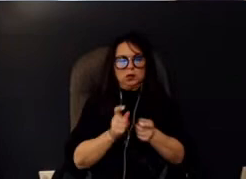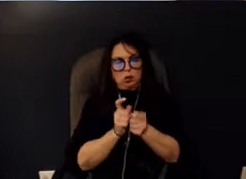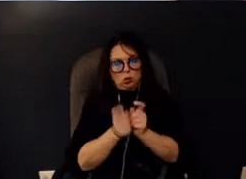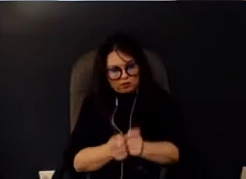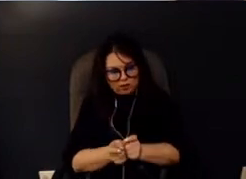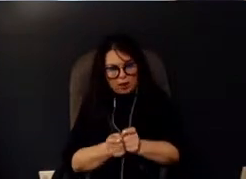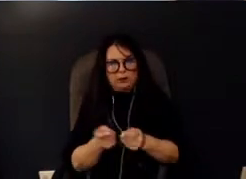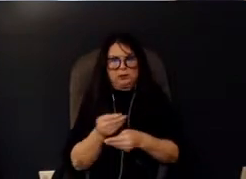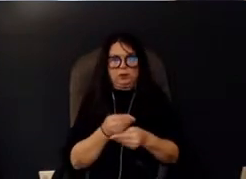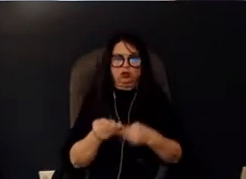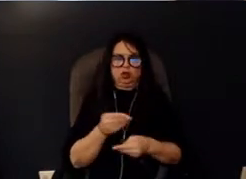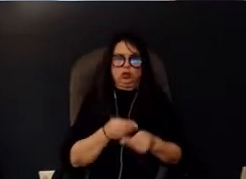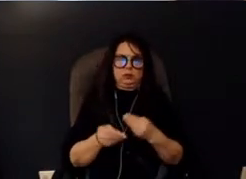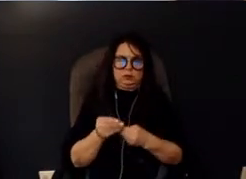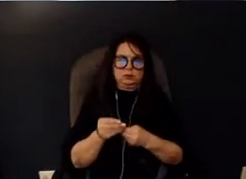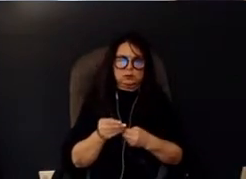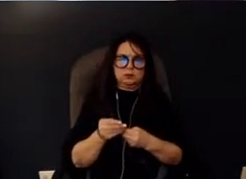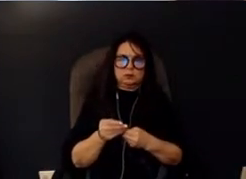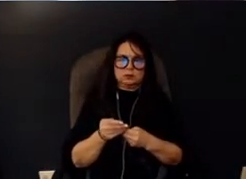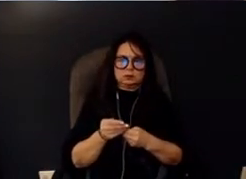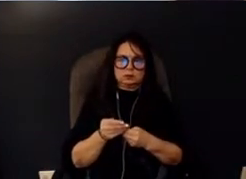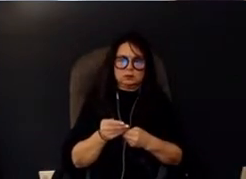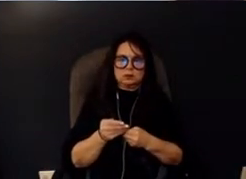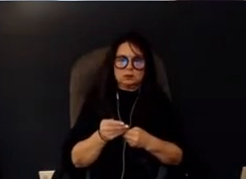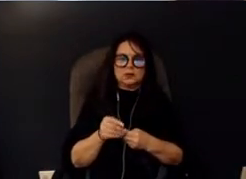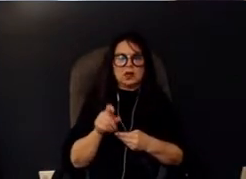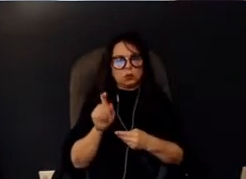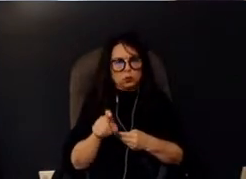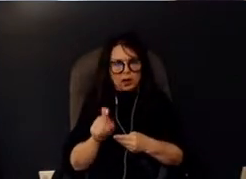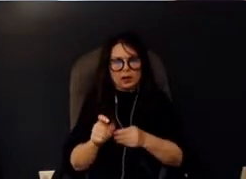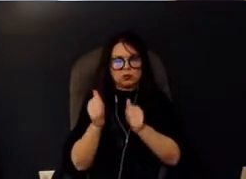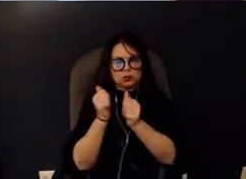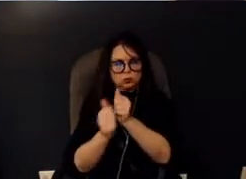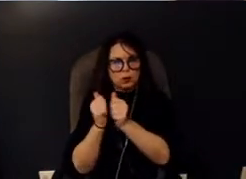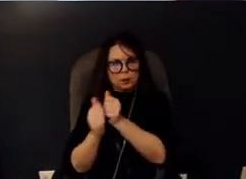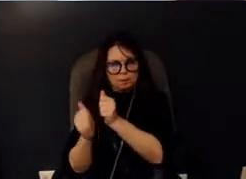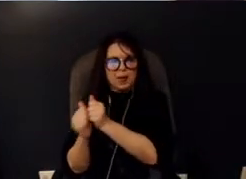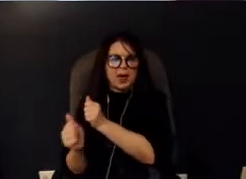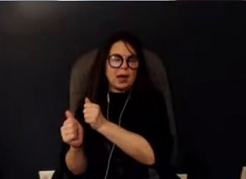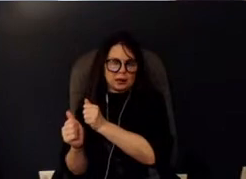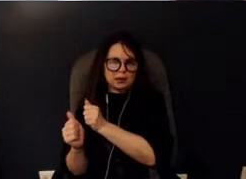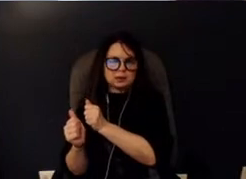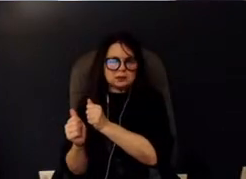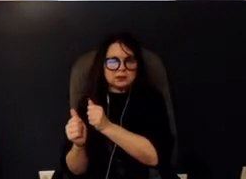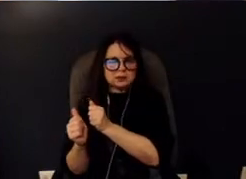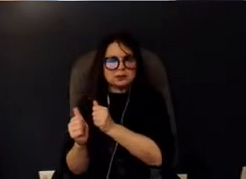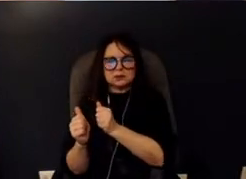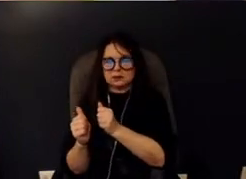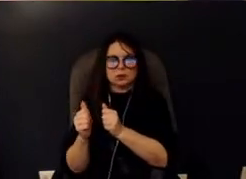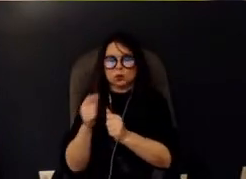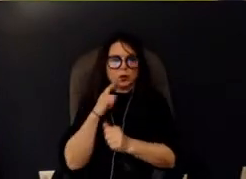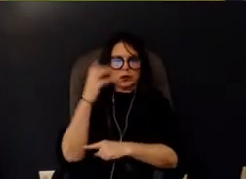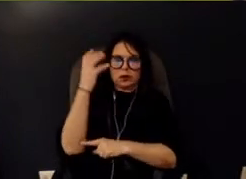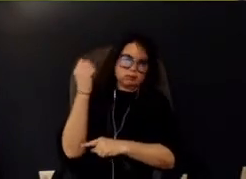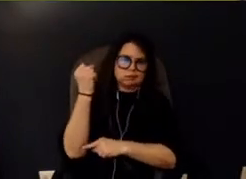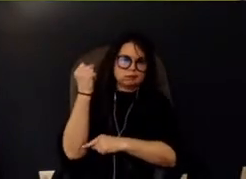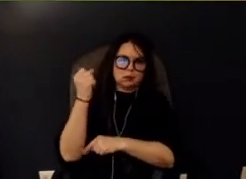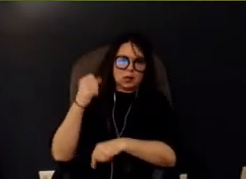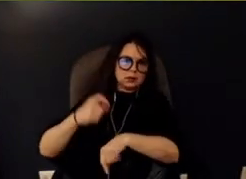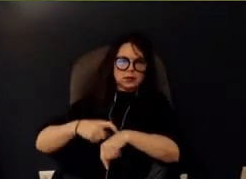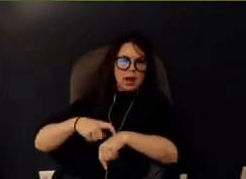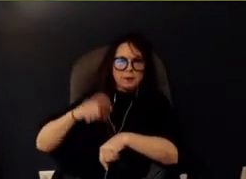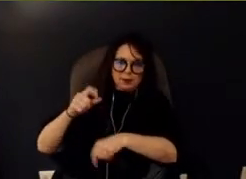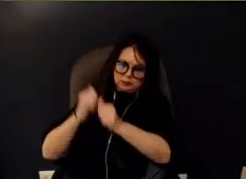know, we had to pass in a record time to really be able to respond to